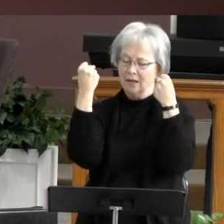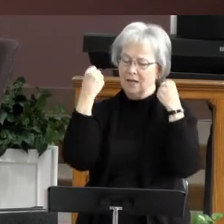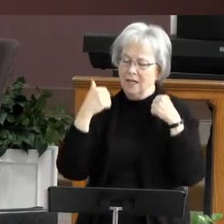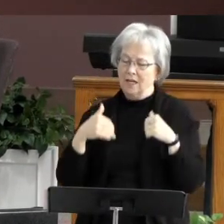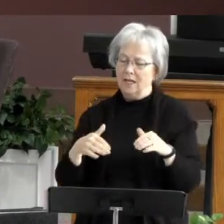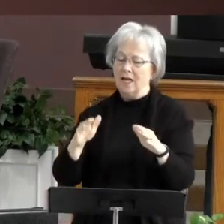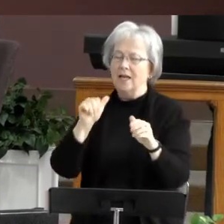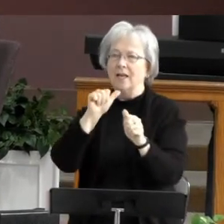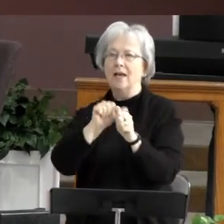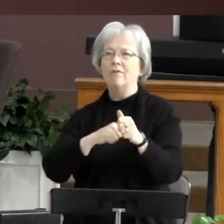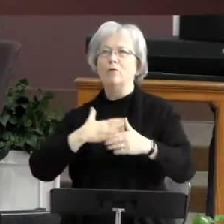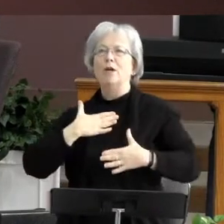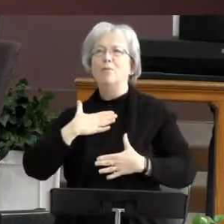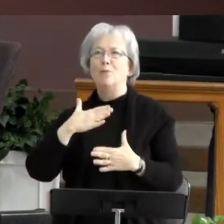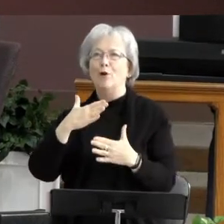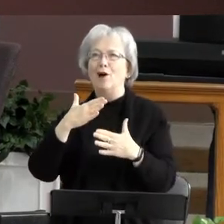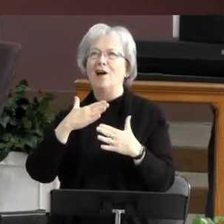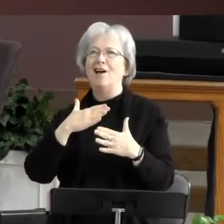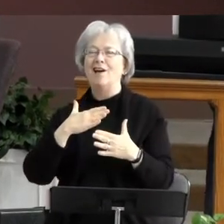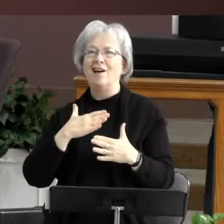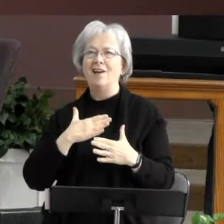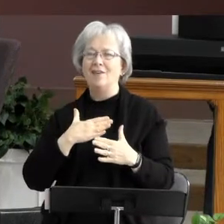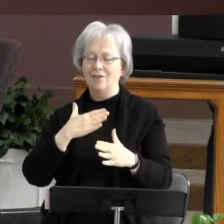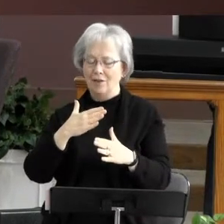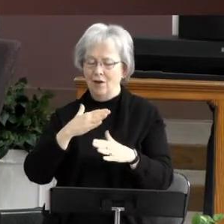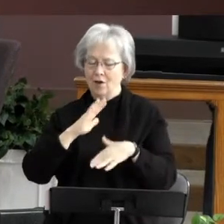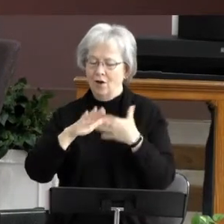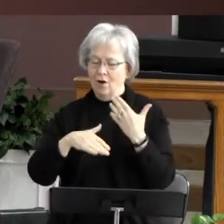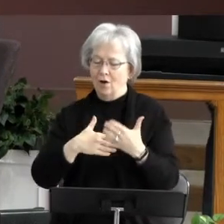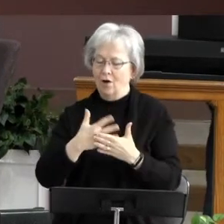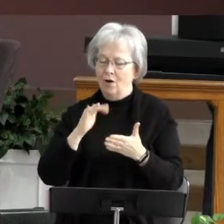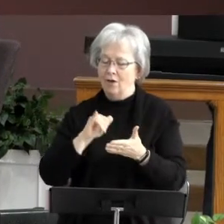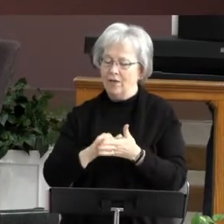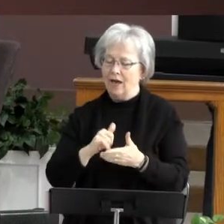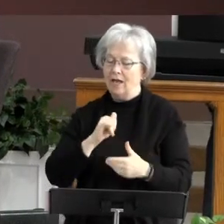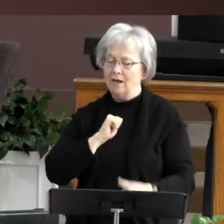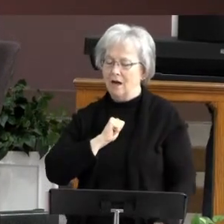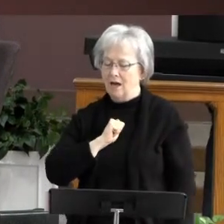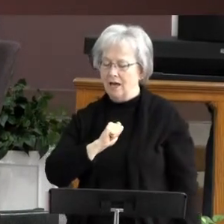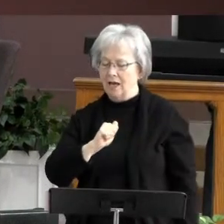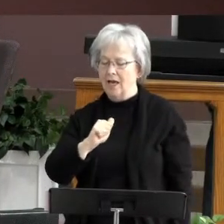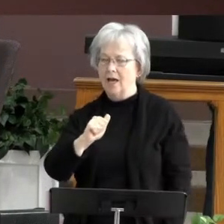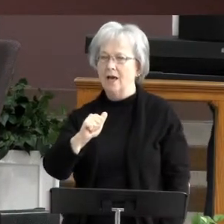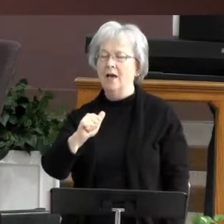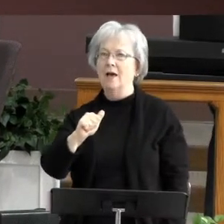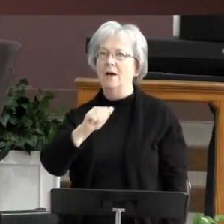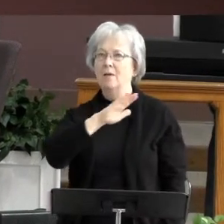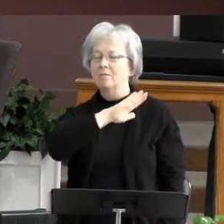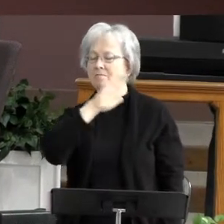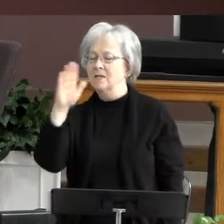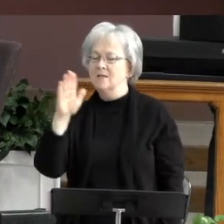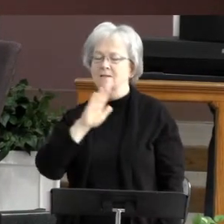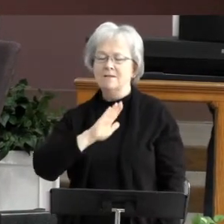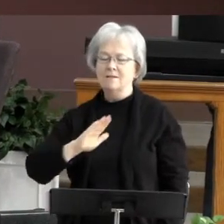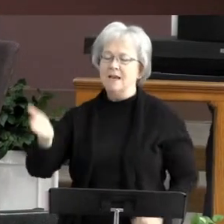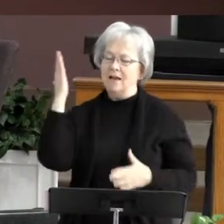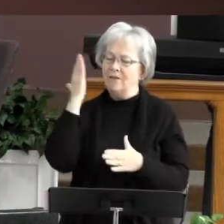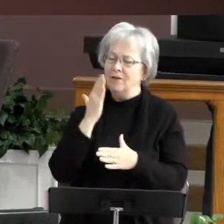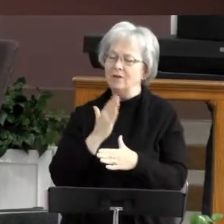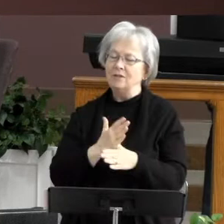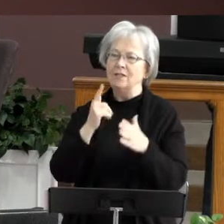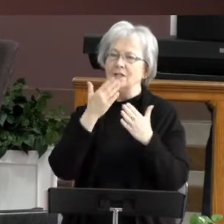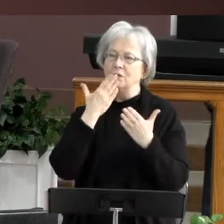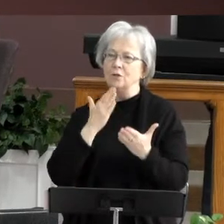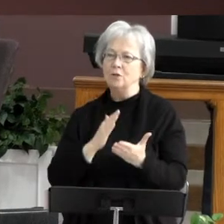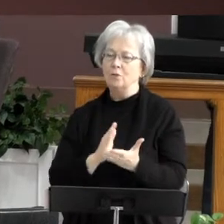strength. Let every breath, all that I am,